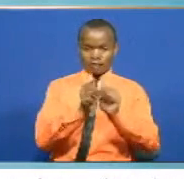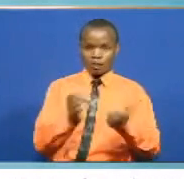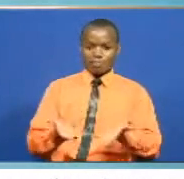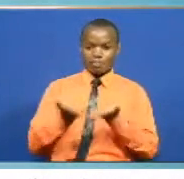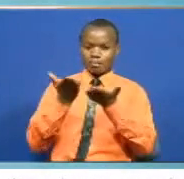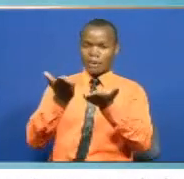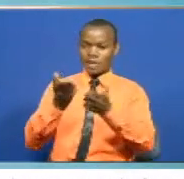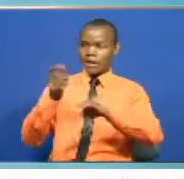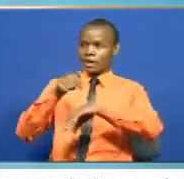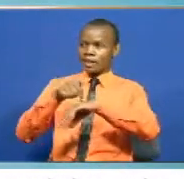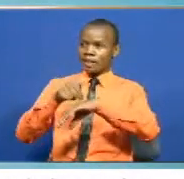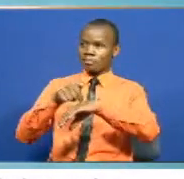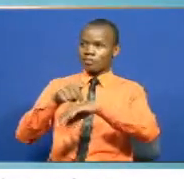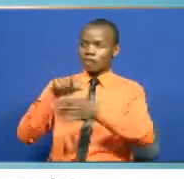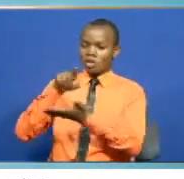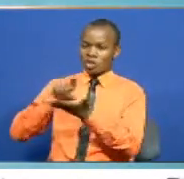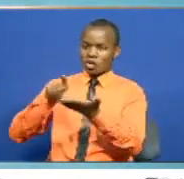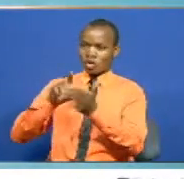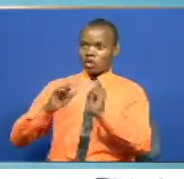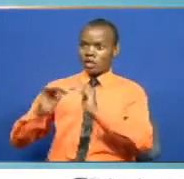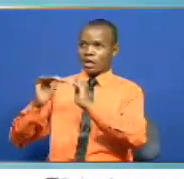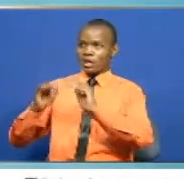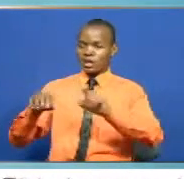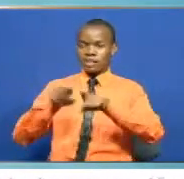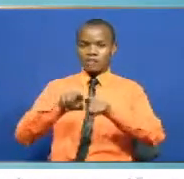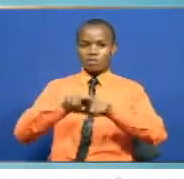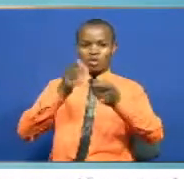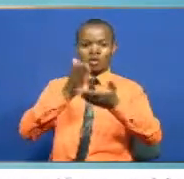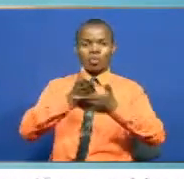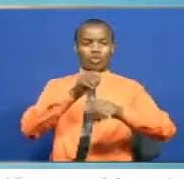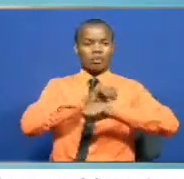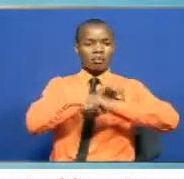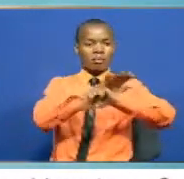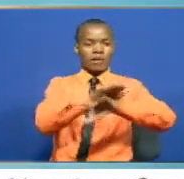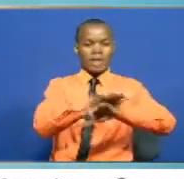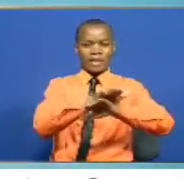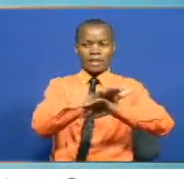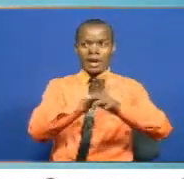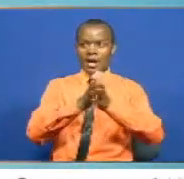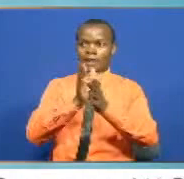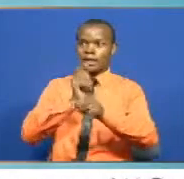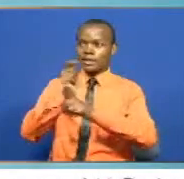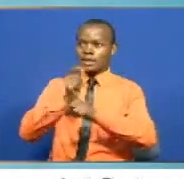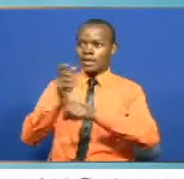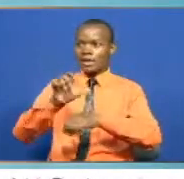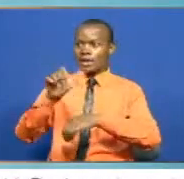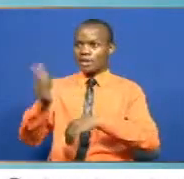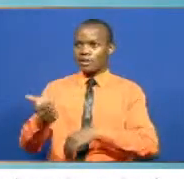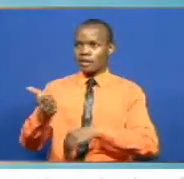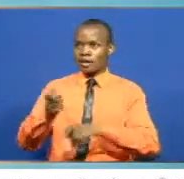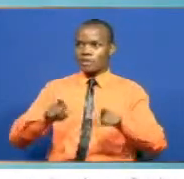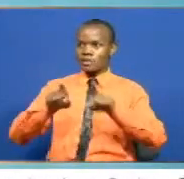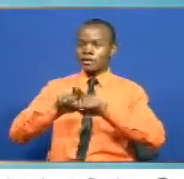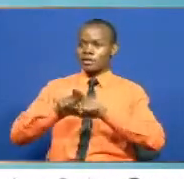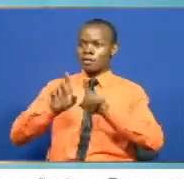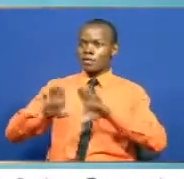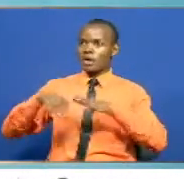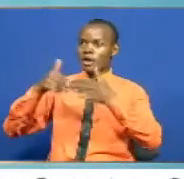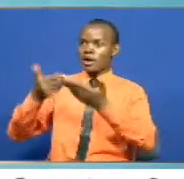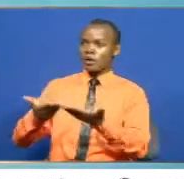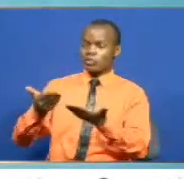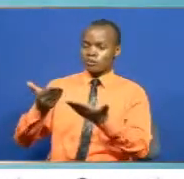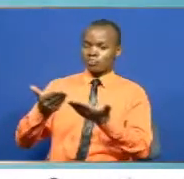play the local league, they translate the same to their fellow players on the different teams that they're on. So they translate the same. They see how, you know, like,